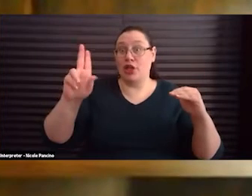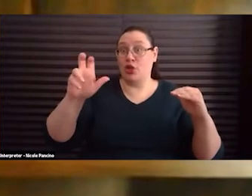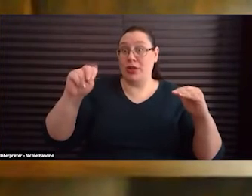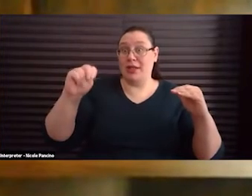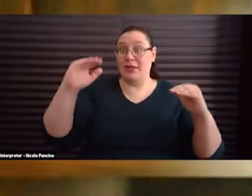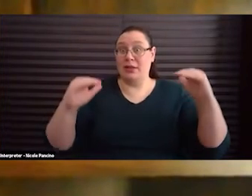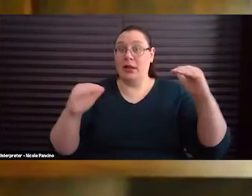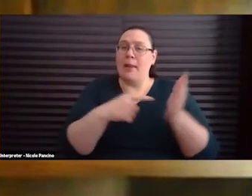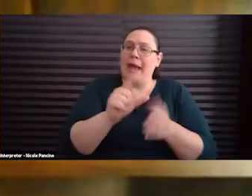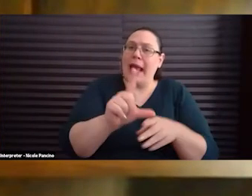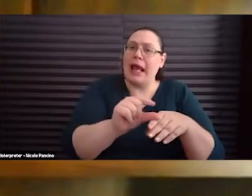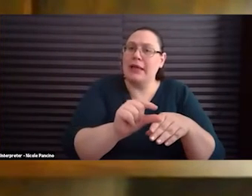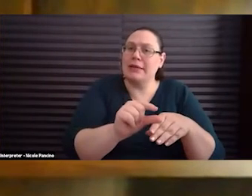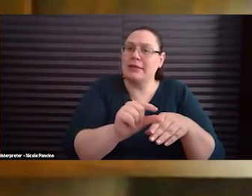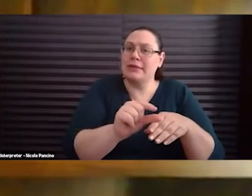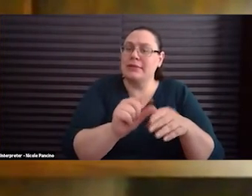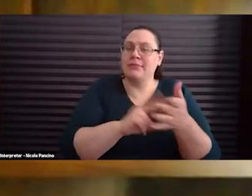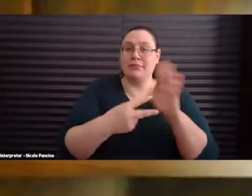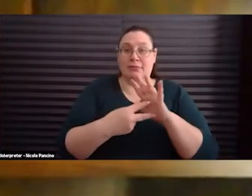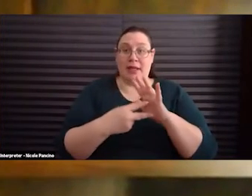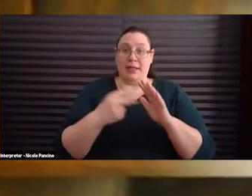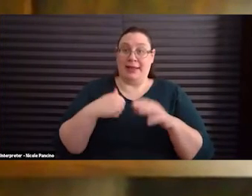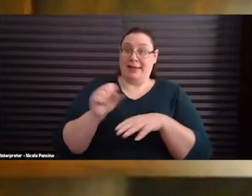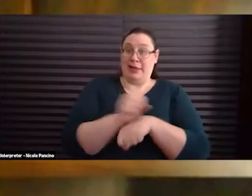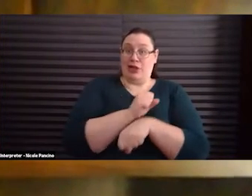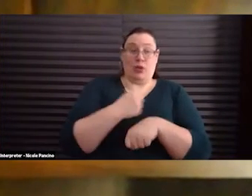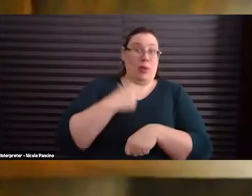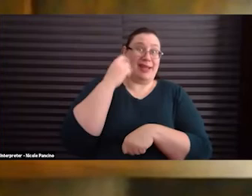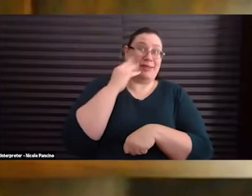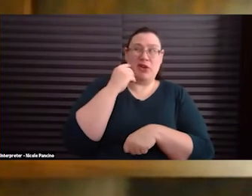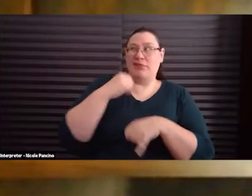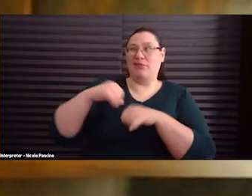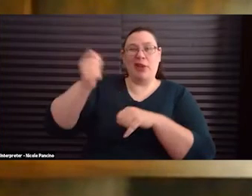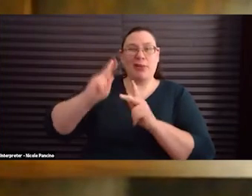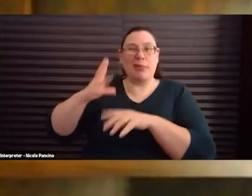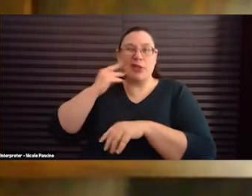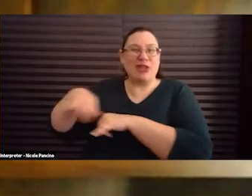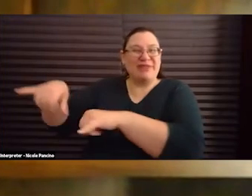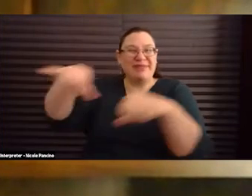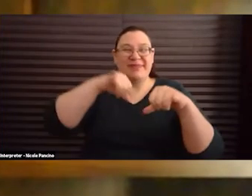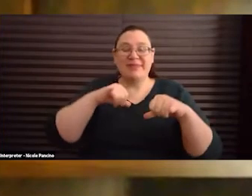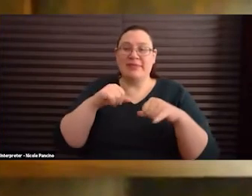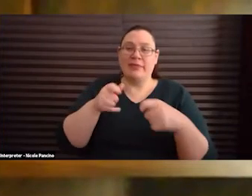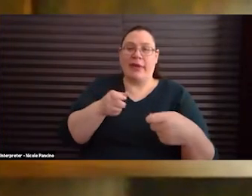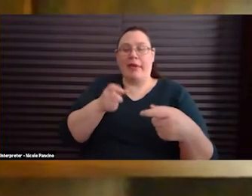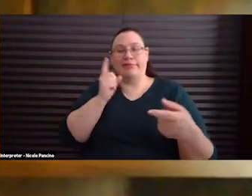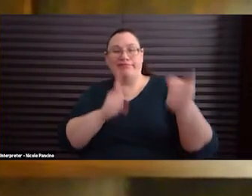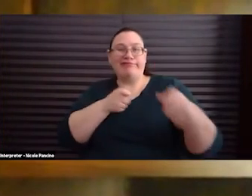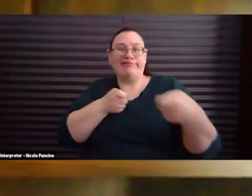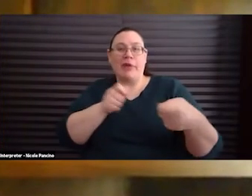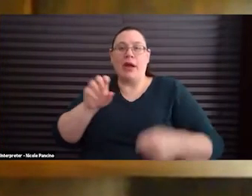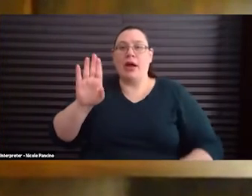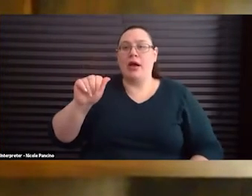one, we experience in this industry what people are experiencing elsewhere, which is the bargaining leverage that people have for